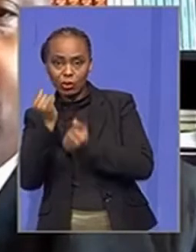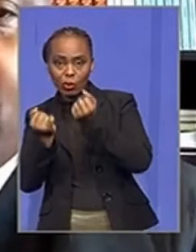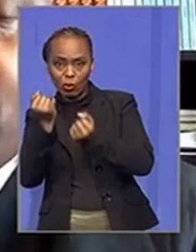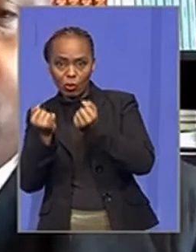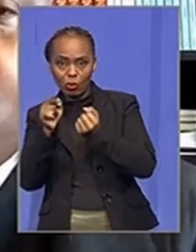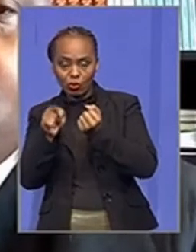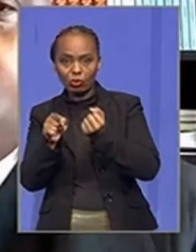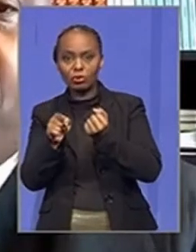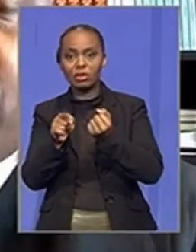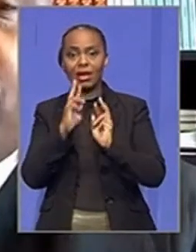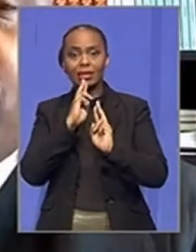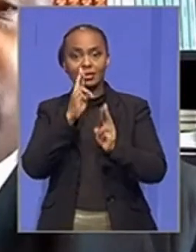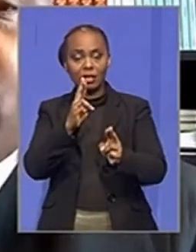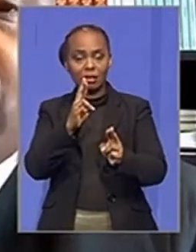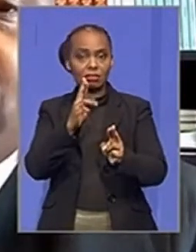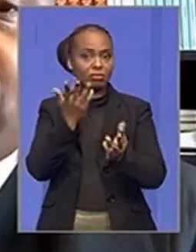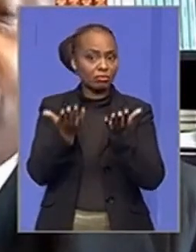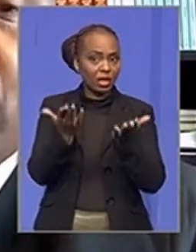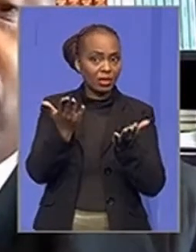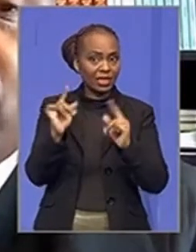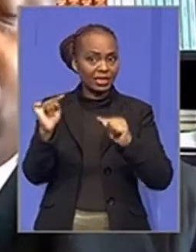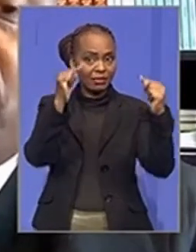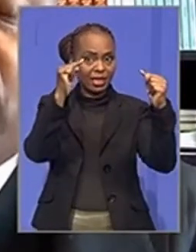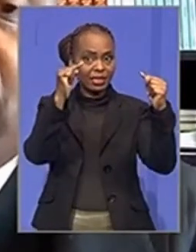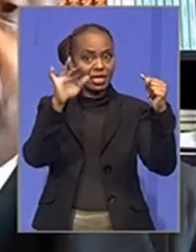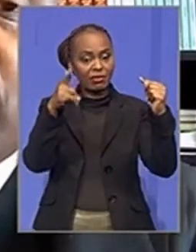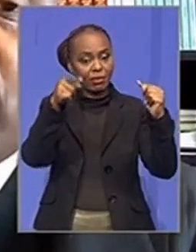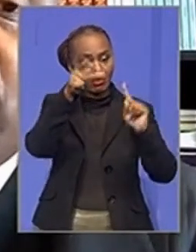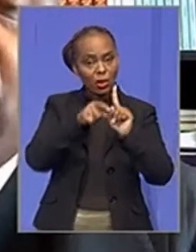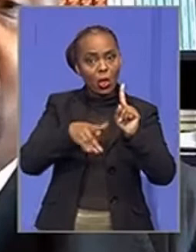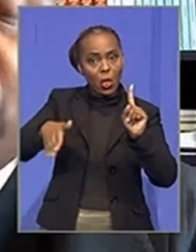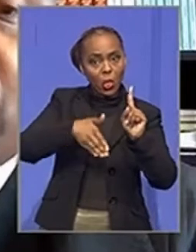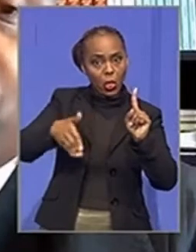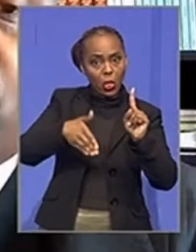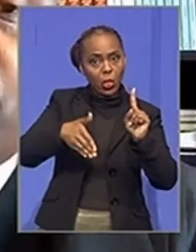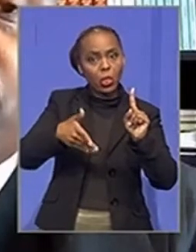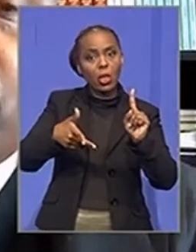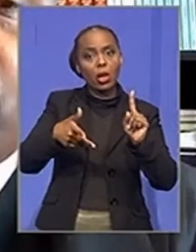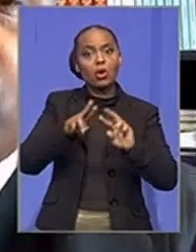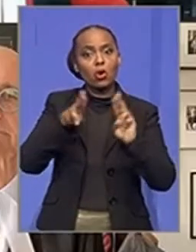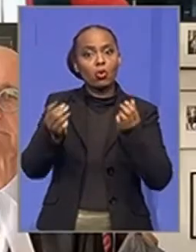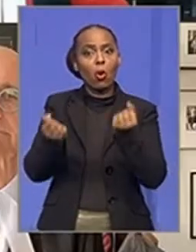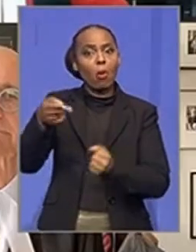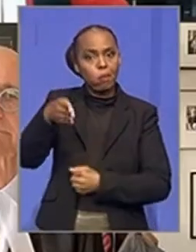acquittal should in fact be debated in his absence, in his physical absence, outside the courtroom.